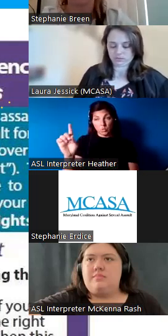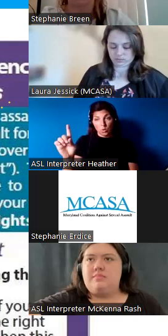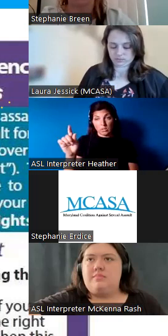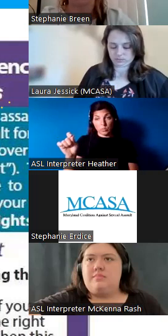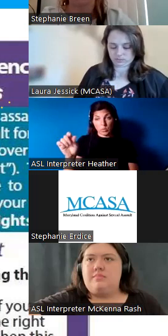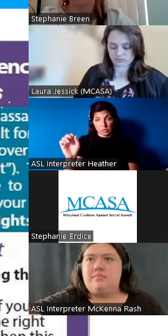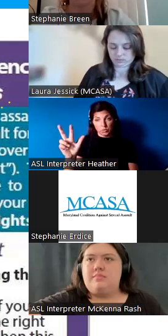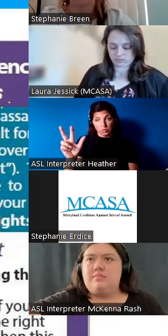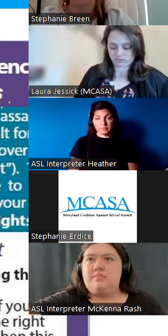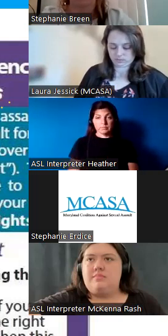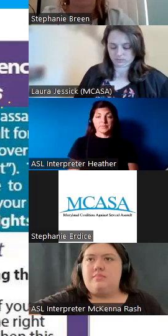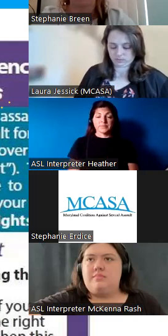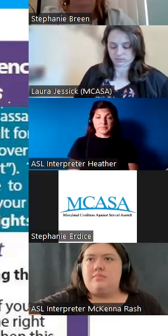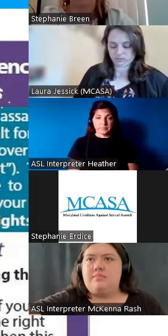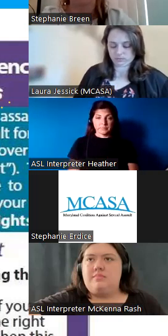2.08.01.03.